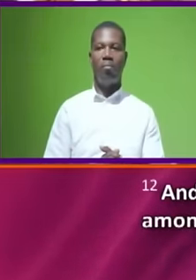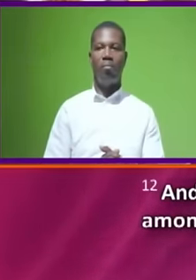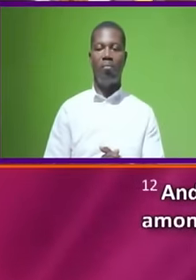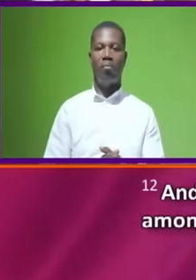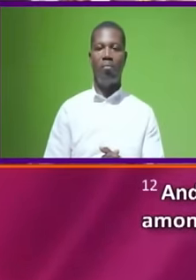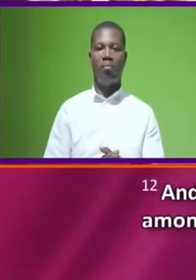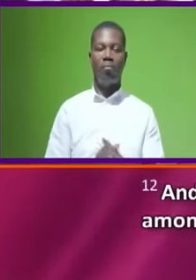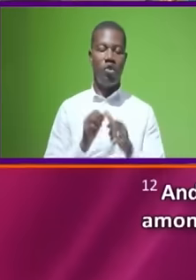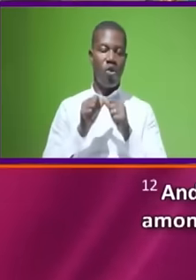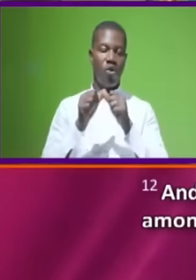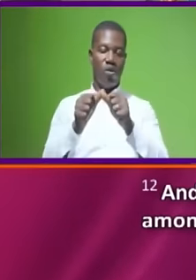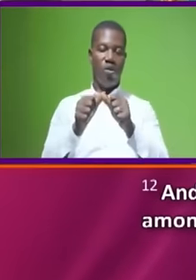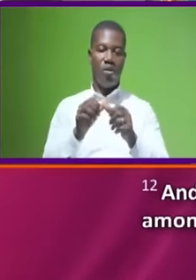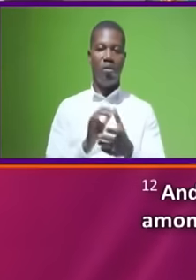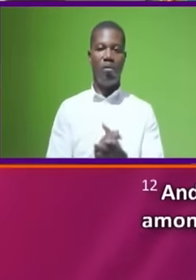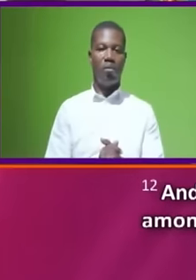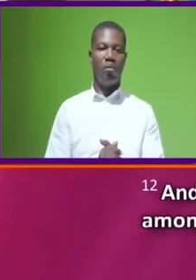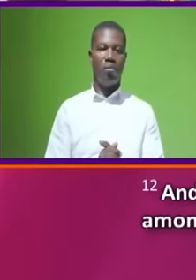happening.